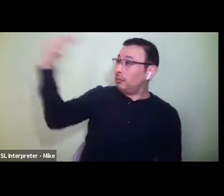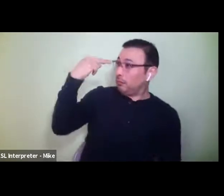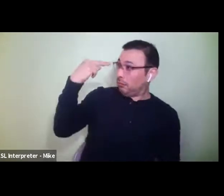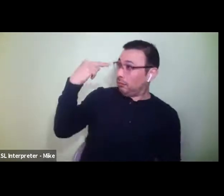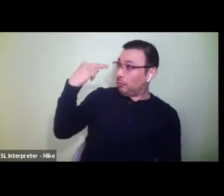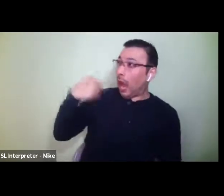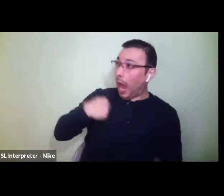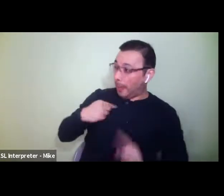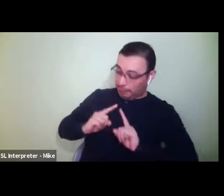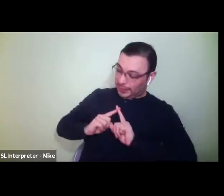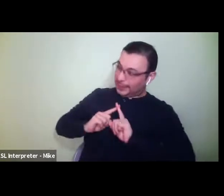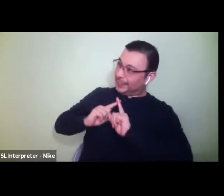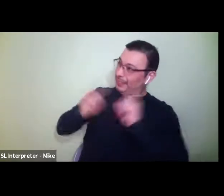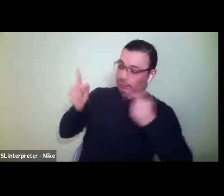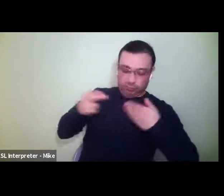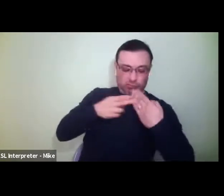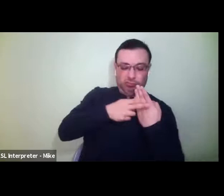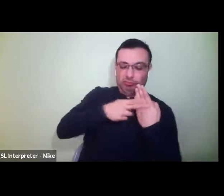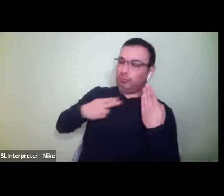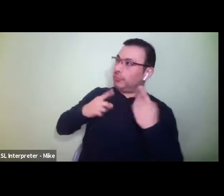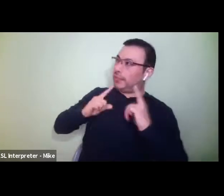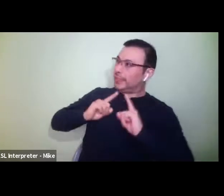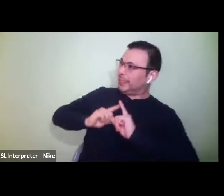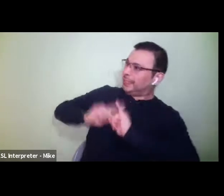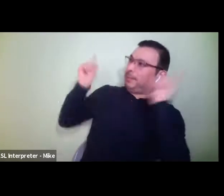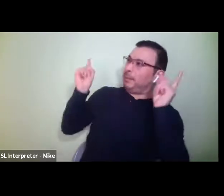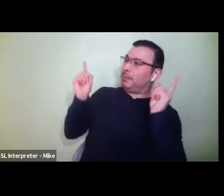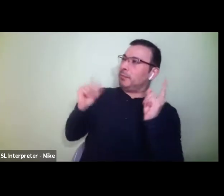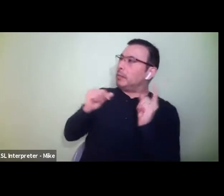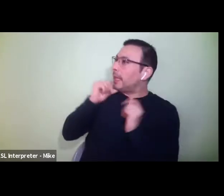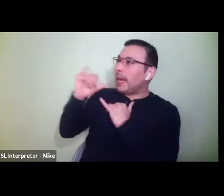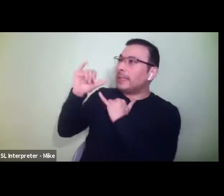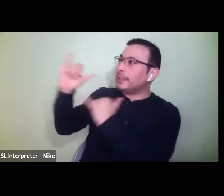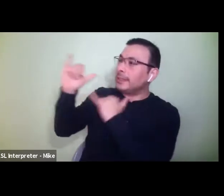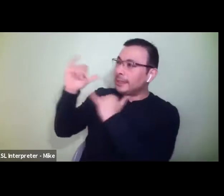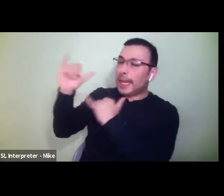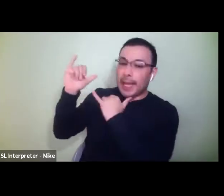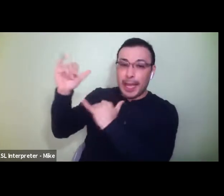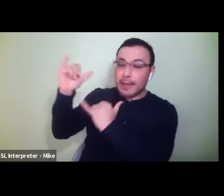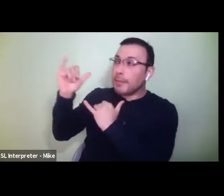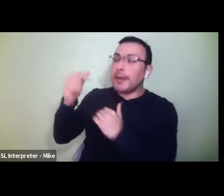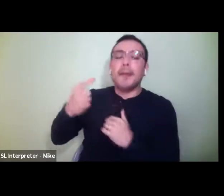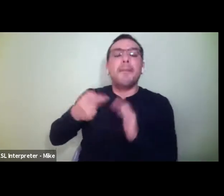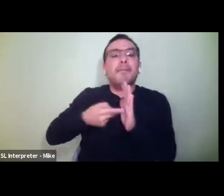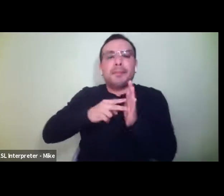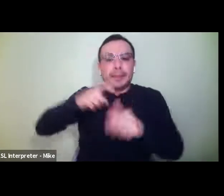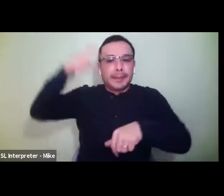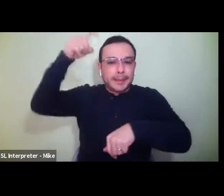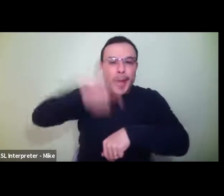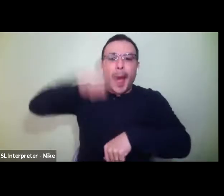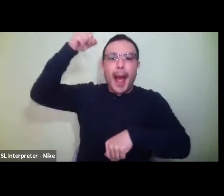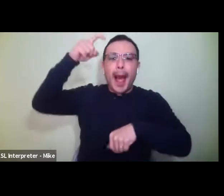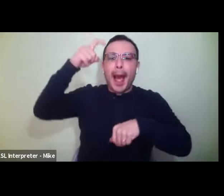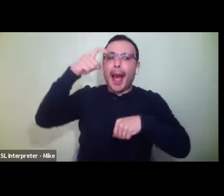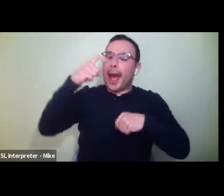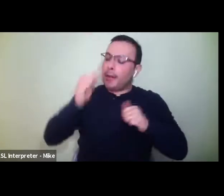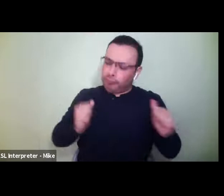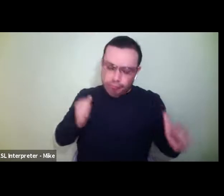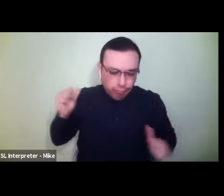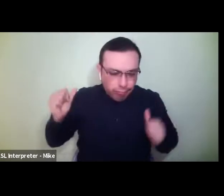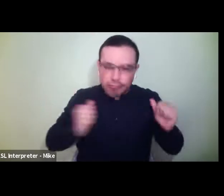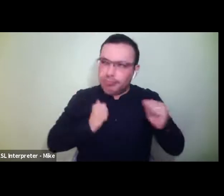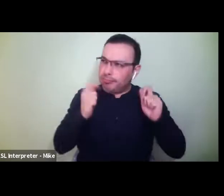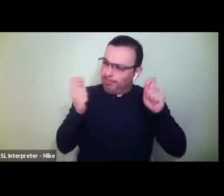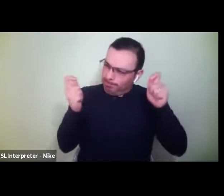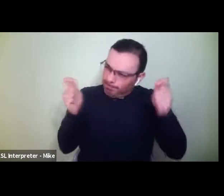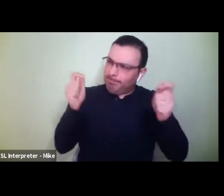to inscribe our realities in the public consciousness, to fight for change, and to envision a society and